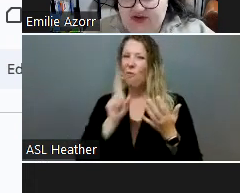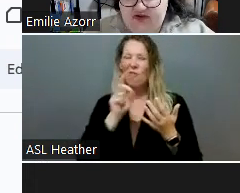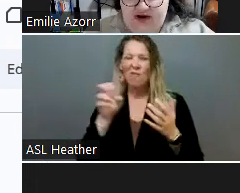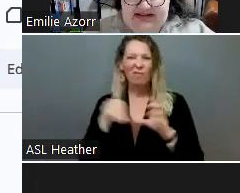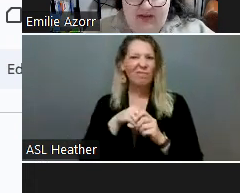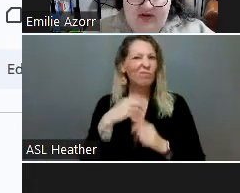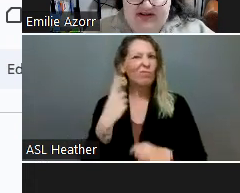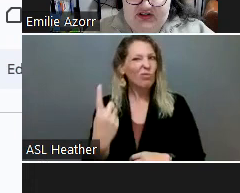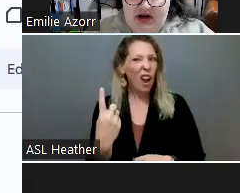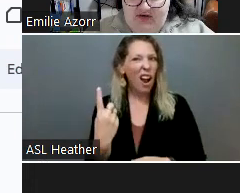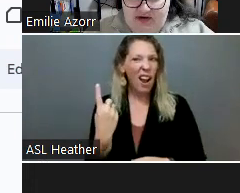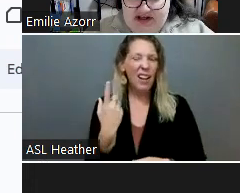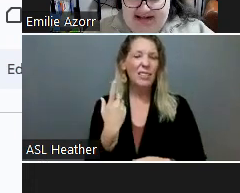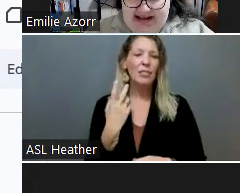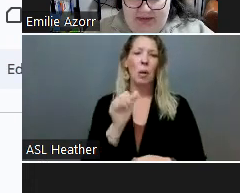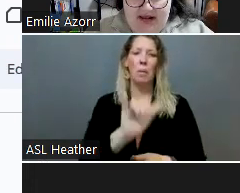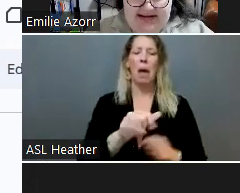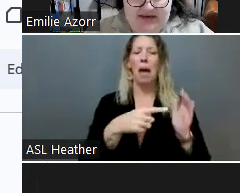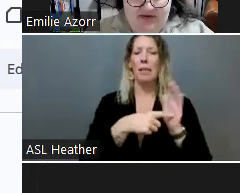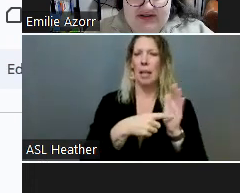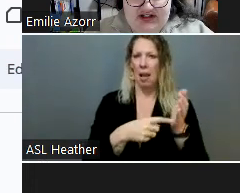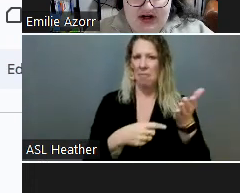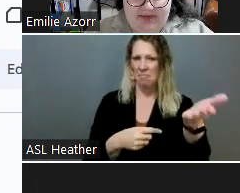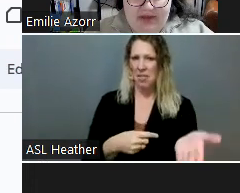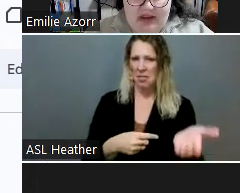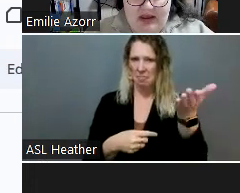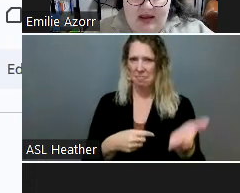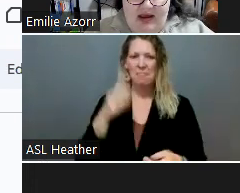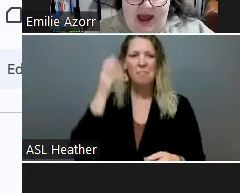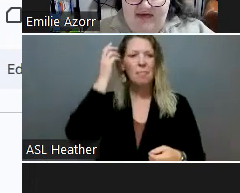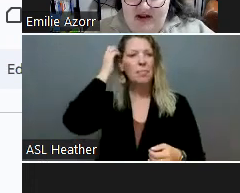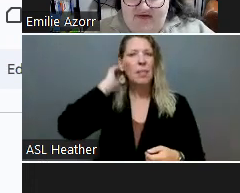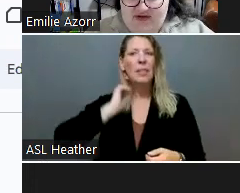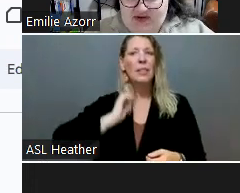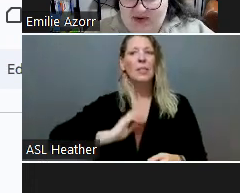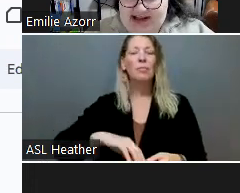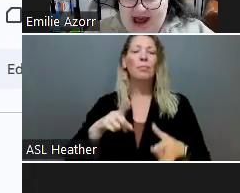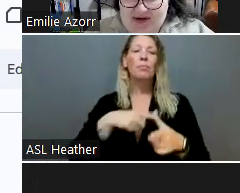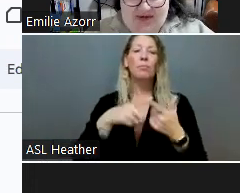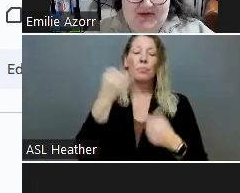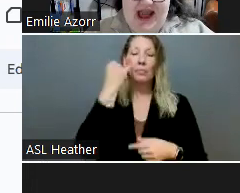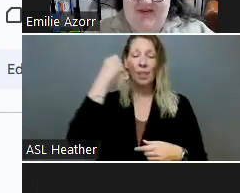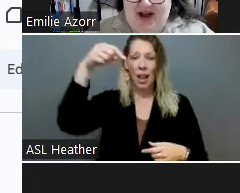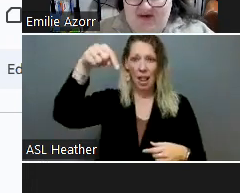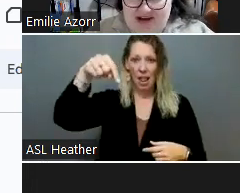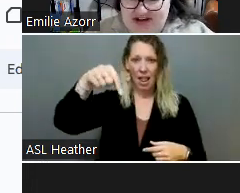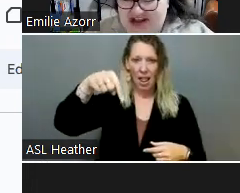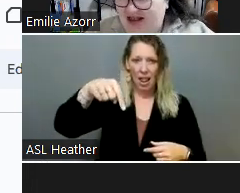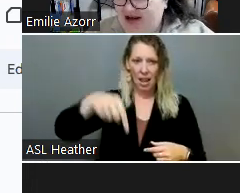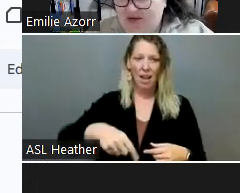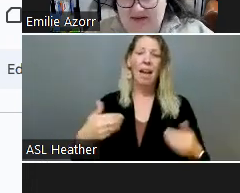one. So for example, this is our informed consent policy and procedure. And then if you scroll down, we have